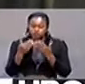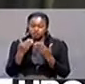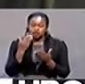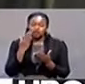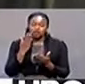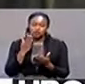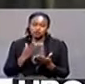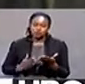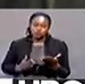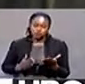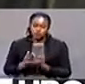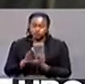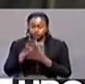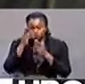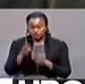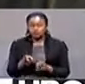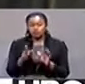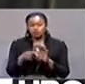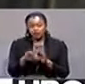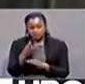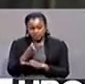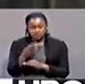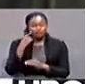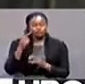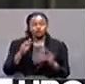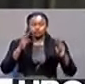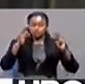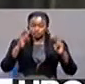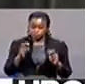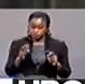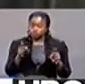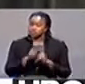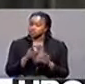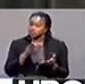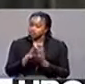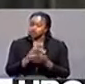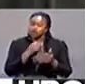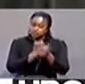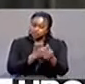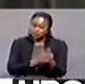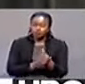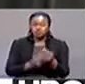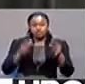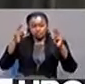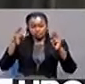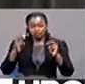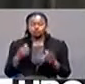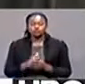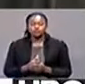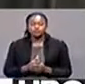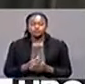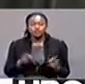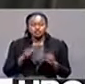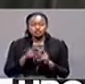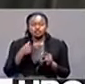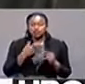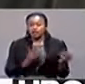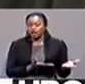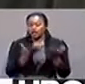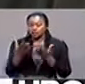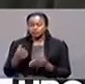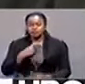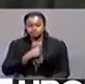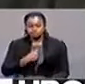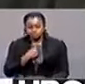Prime Minister for the motion, and I do support the motion. I bring condolences from the